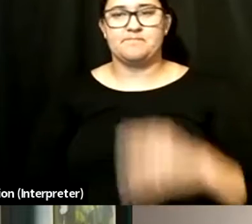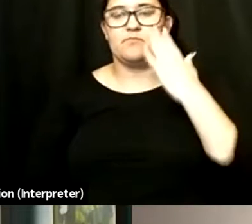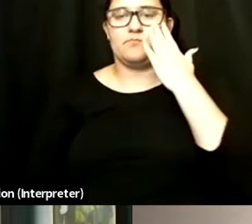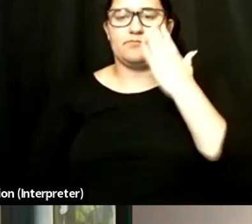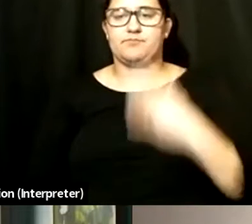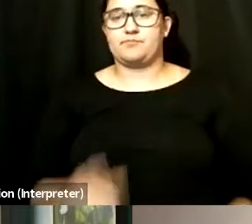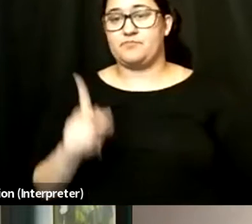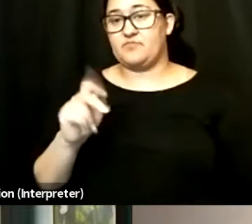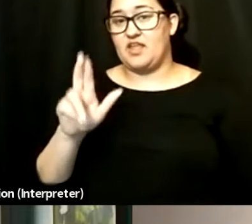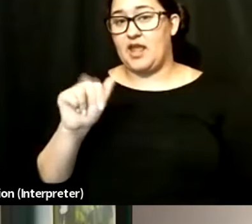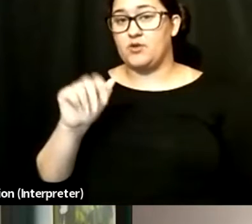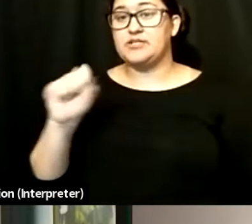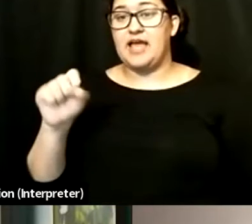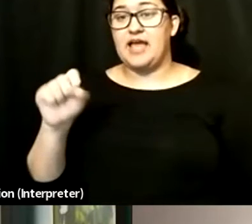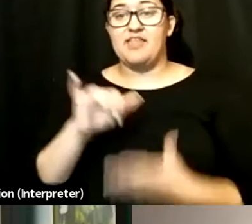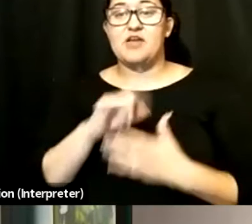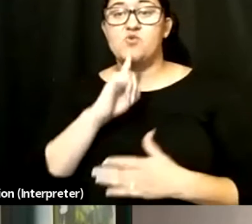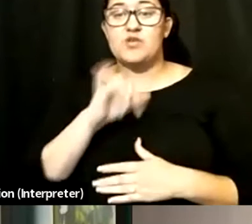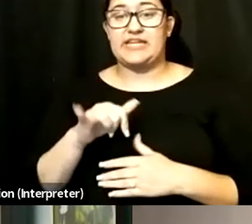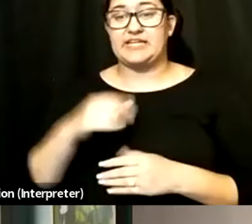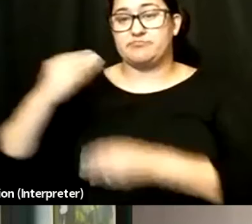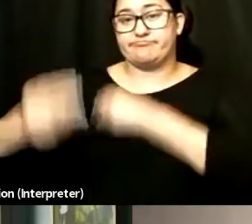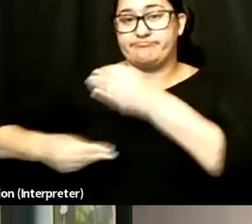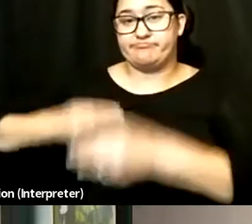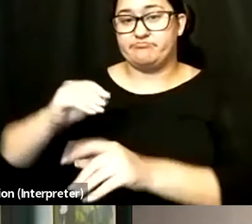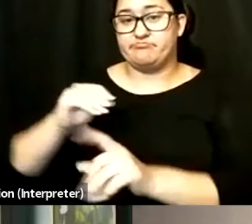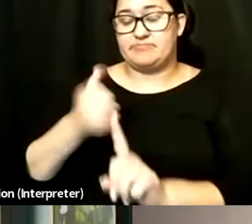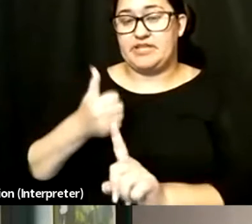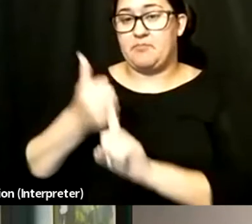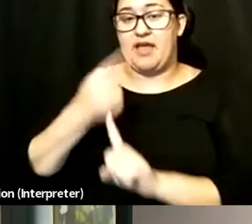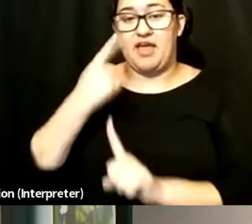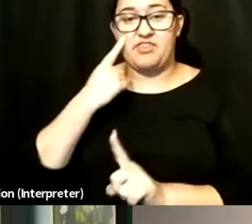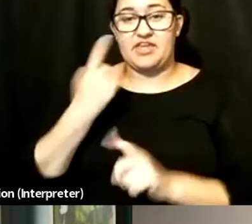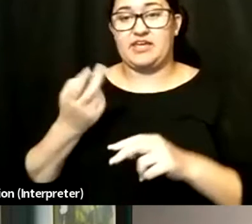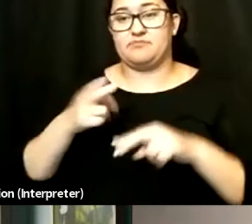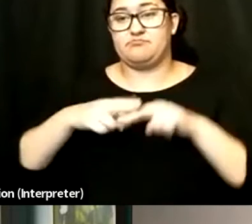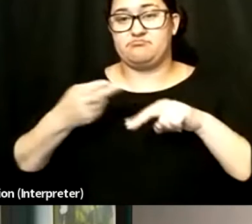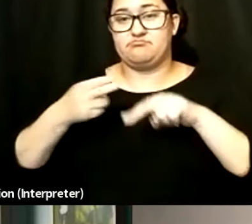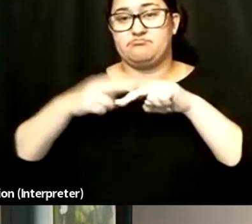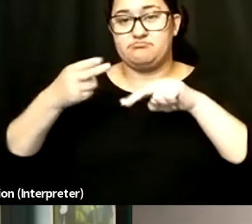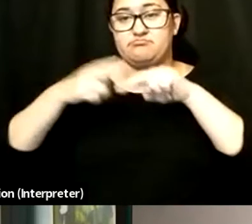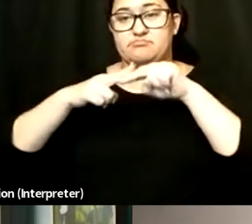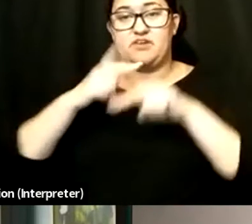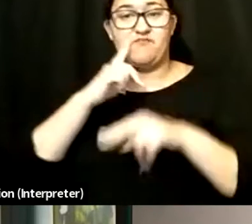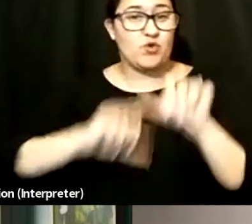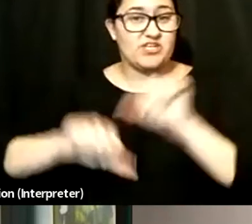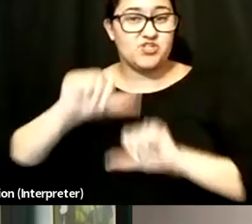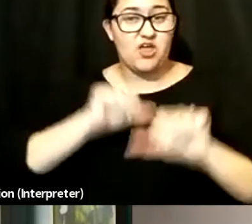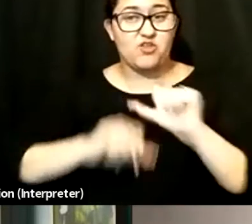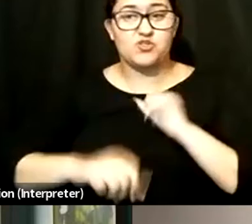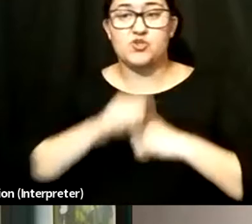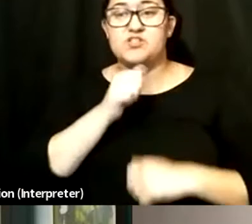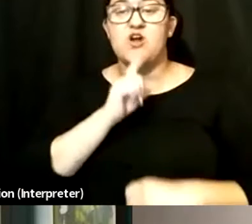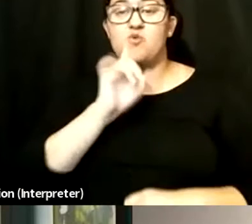Yeah, and it really is a cumulative effect for us. I think it stacks on top of each other. And so it's never just that